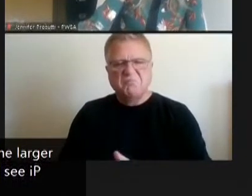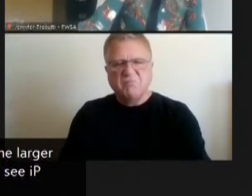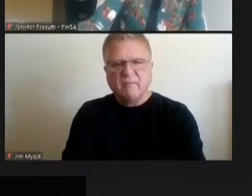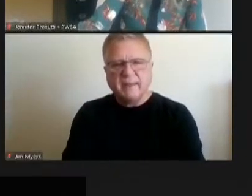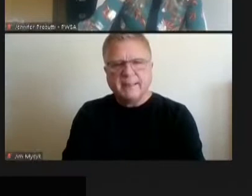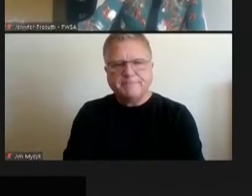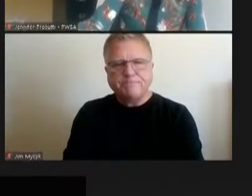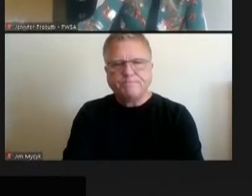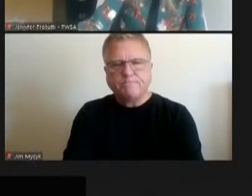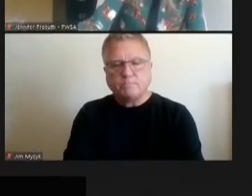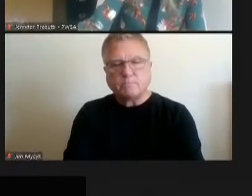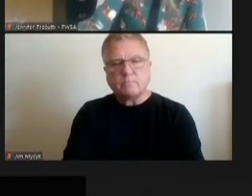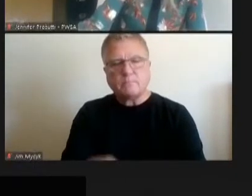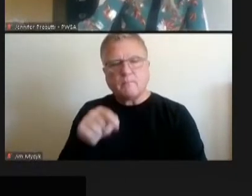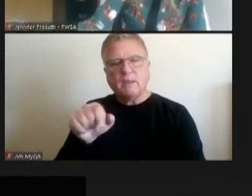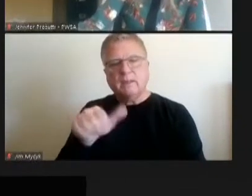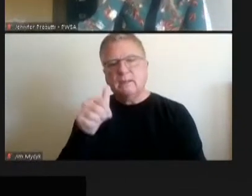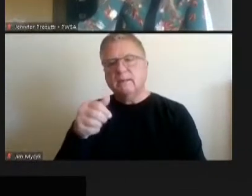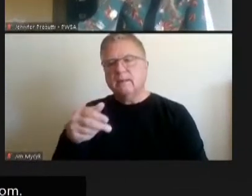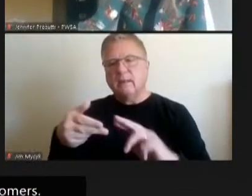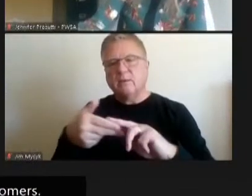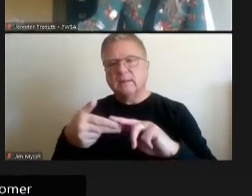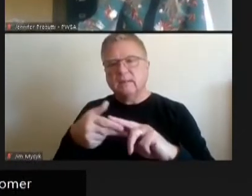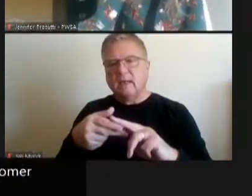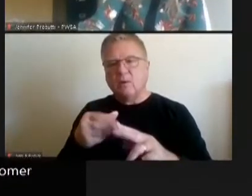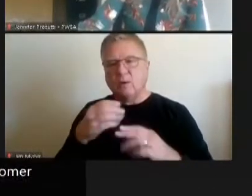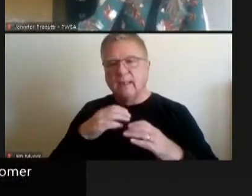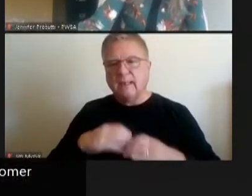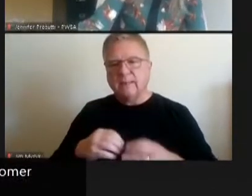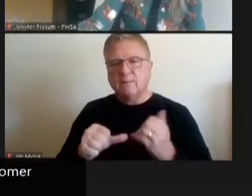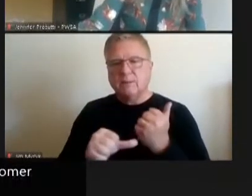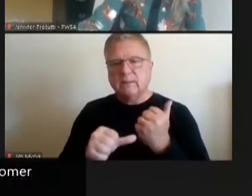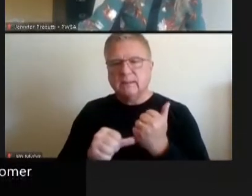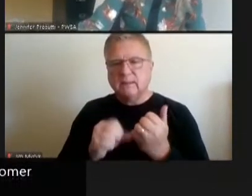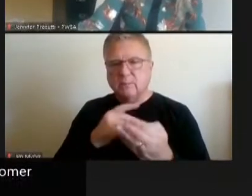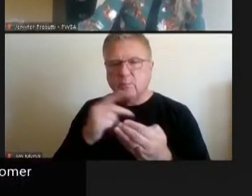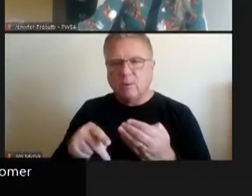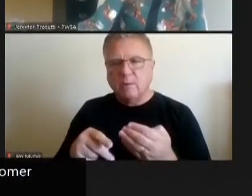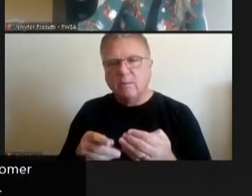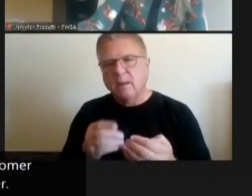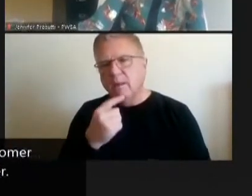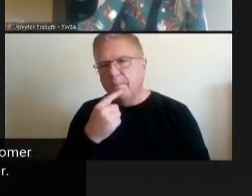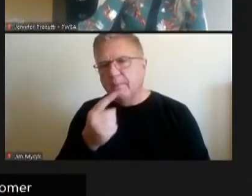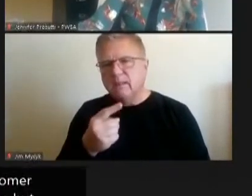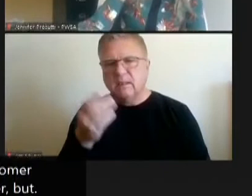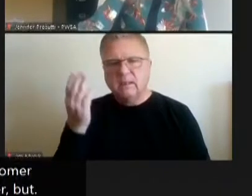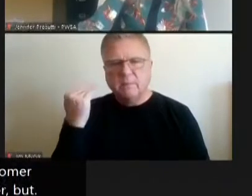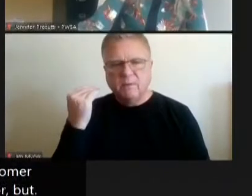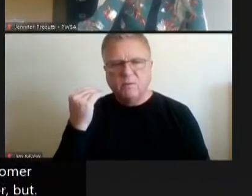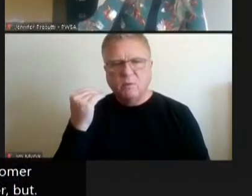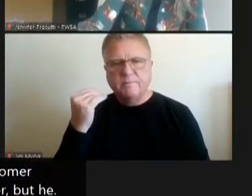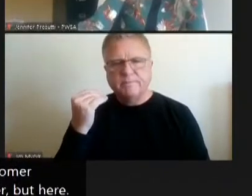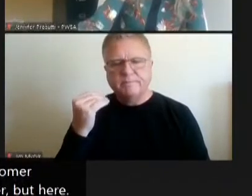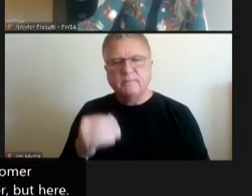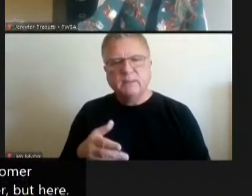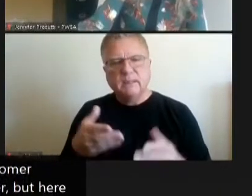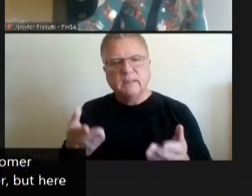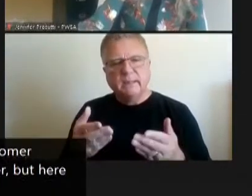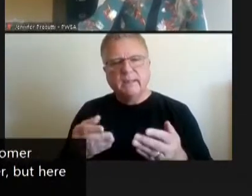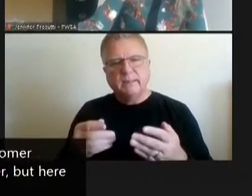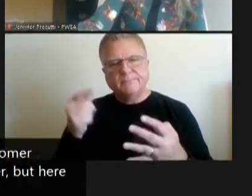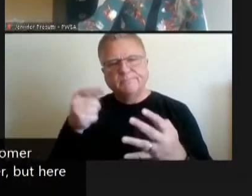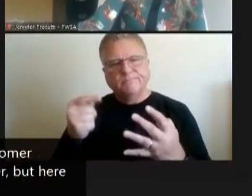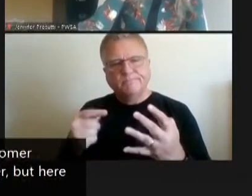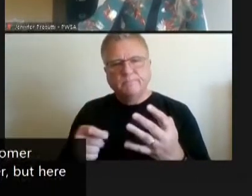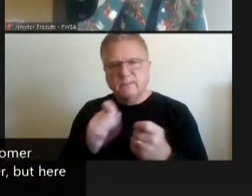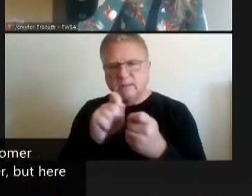So and this is just another slide on the customer assistance programs. I touched on this earlier, but here are just some